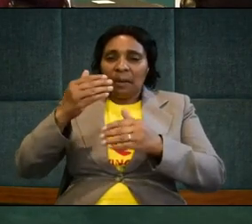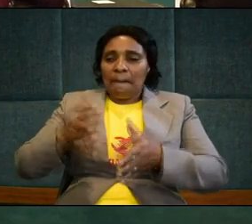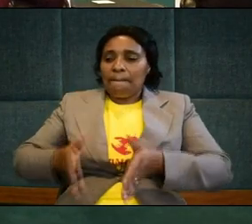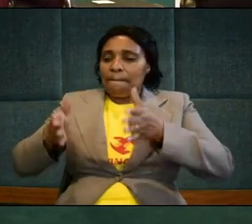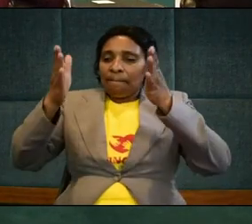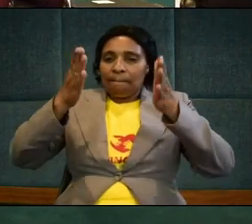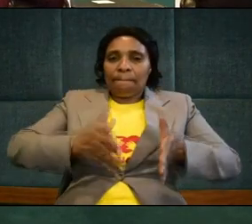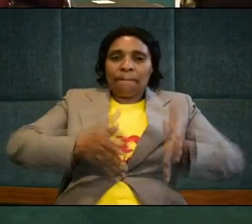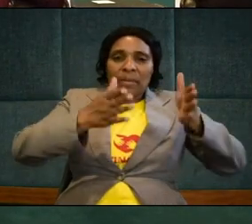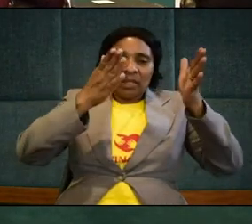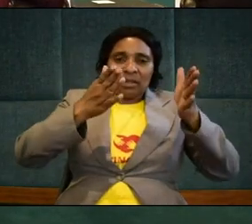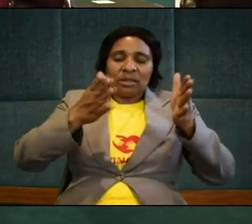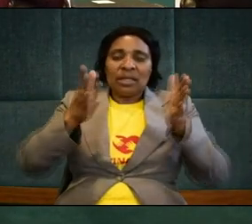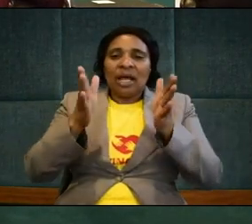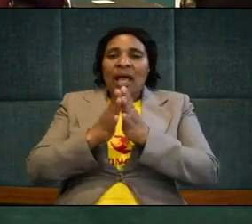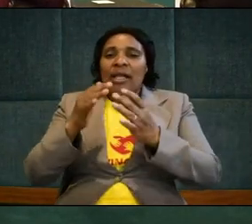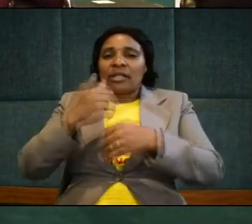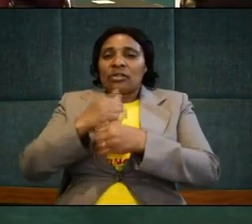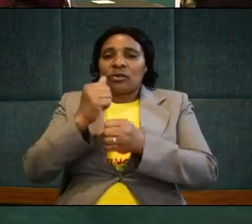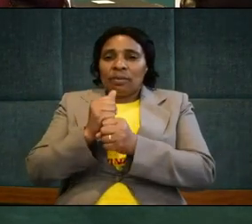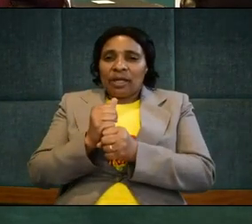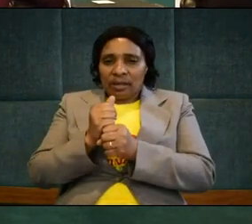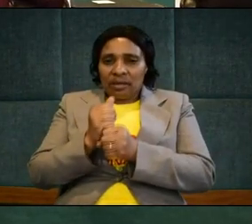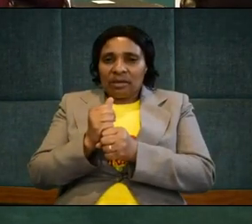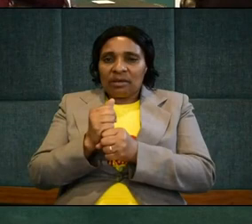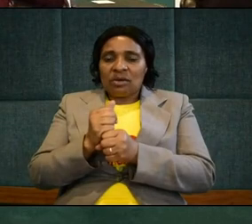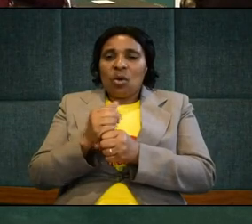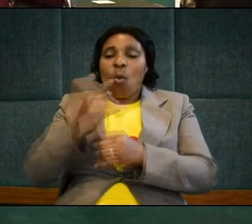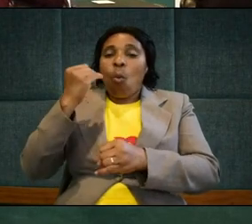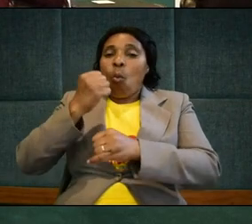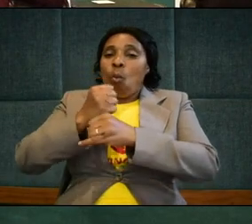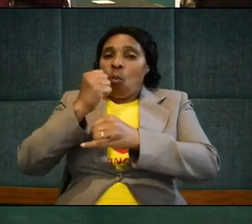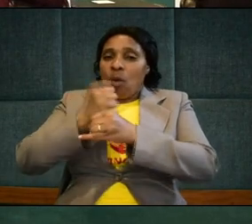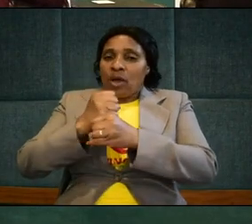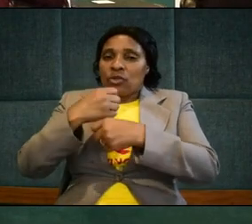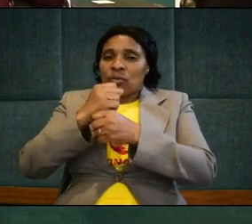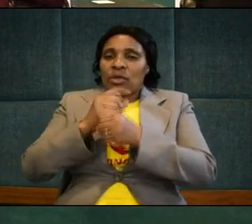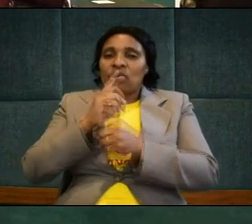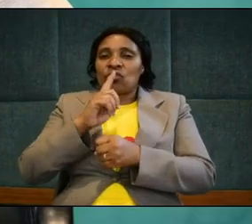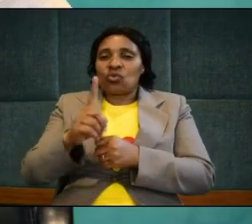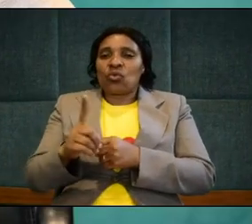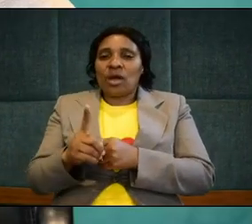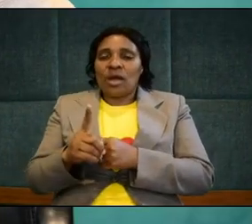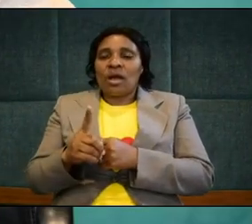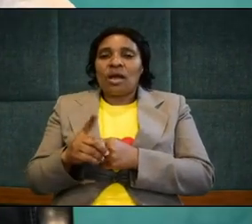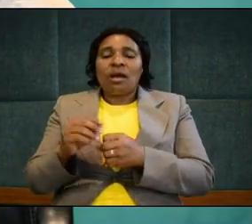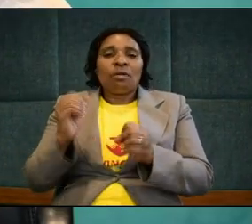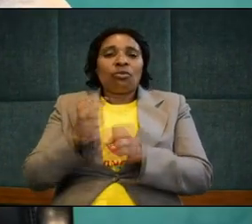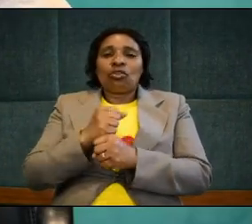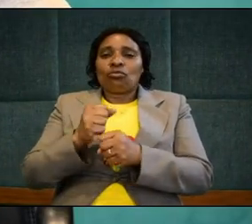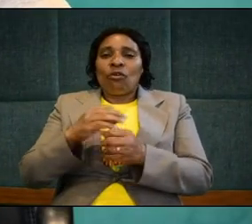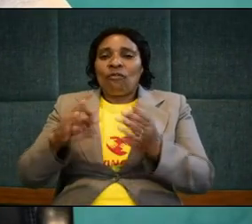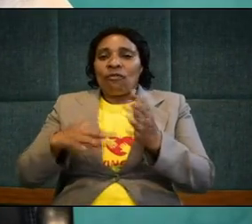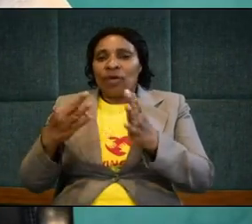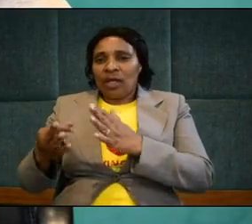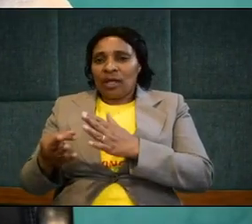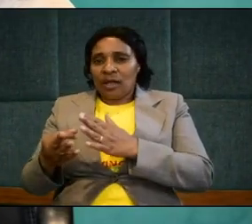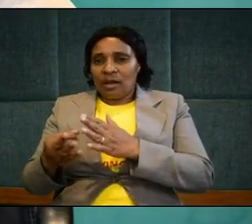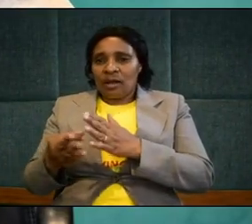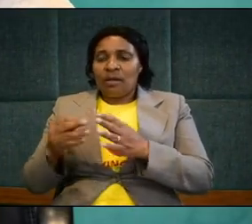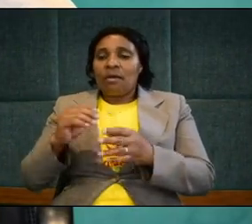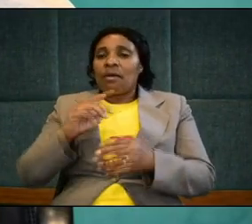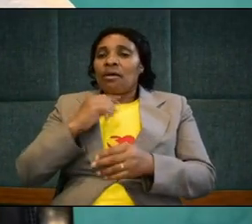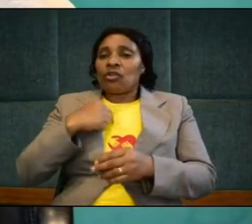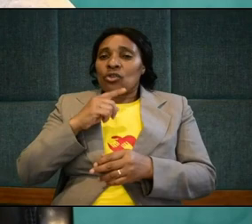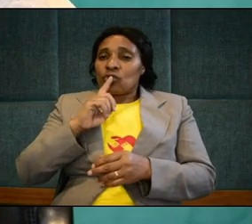and to make it work, to make them work and to ensure that they do not crumble, because it involves life and death. So I